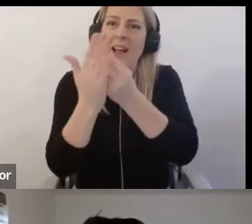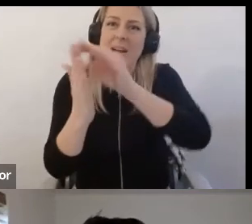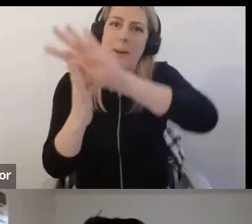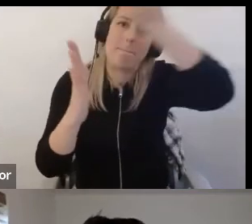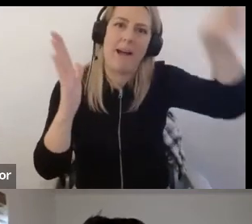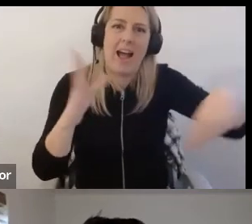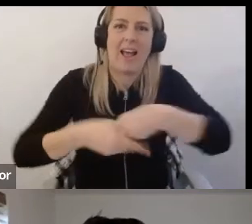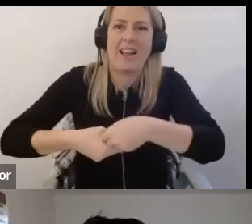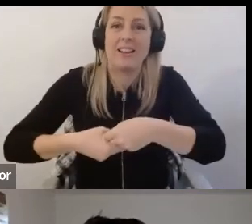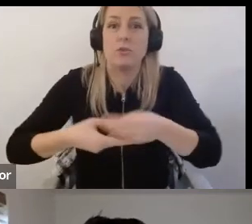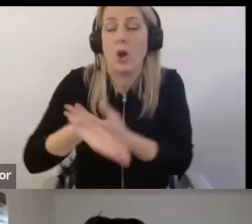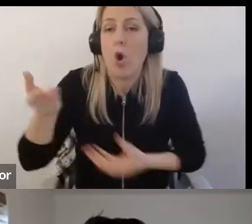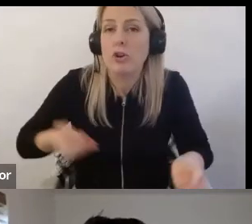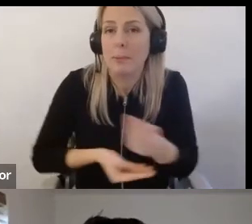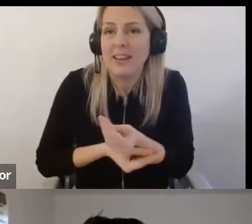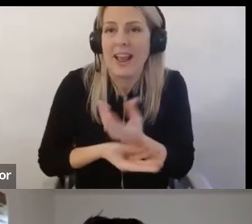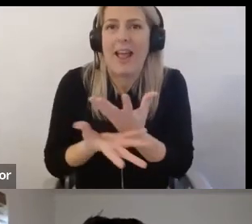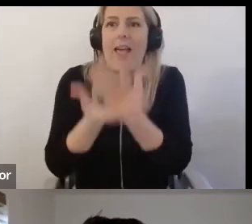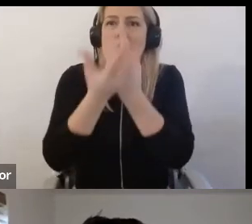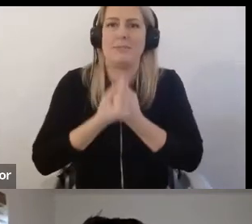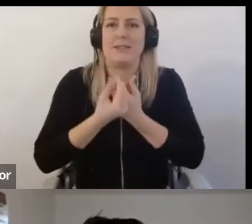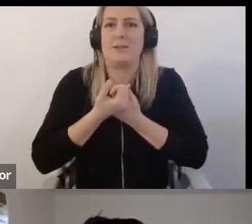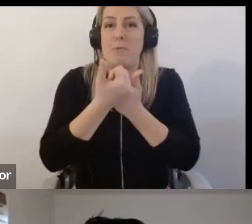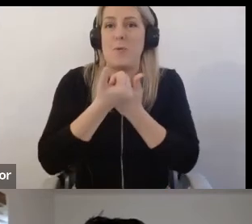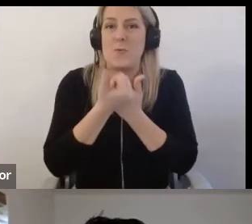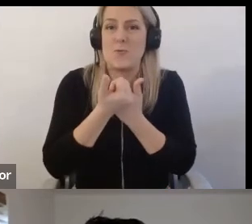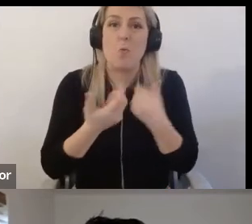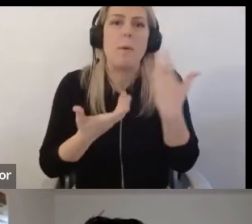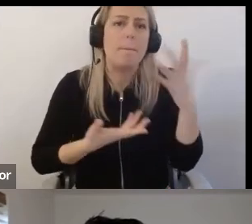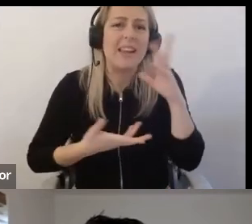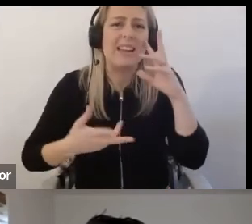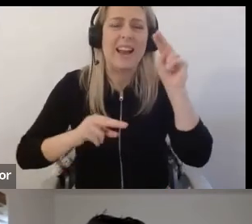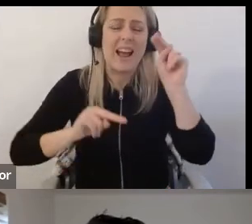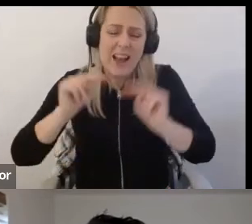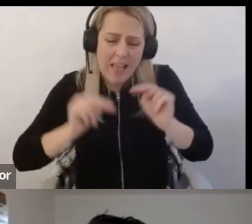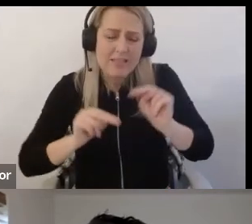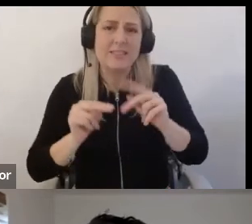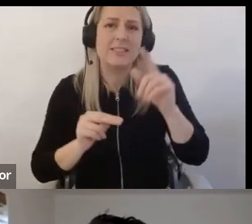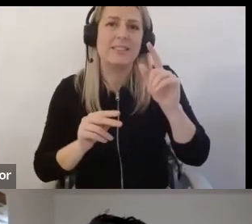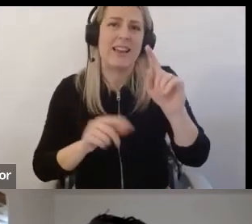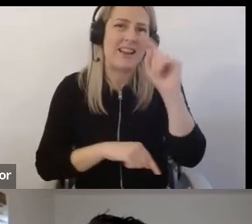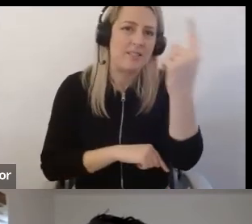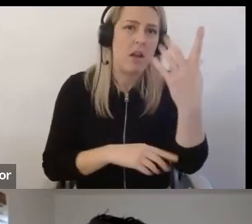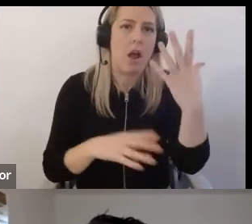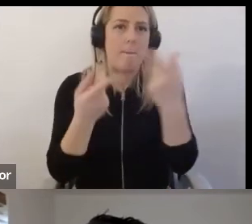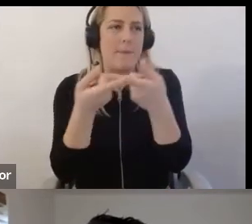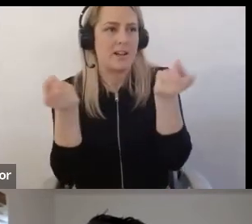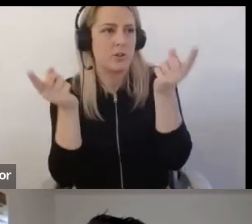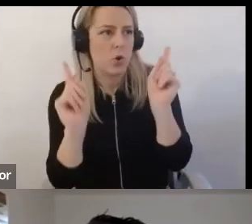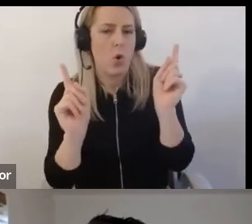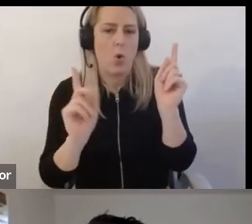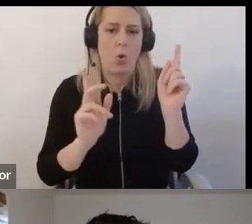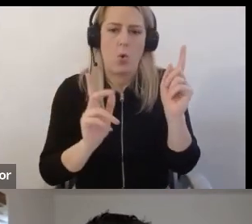help support things. And we've done an analysis of India, Mexico, and I think South Africa, and we found that actually, if you look at the upstream